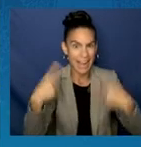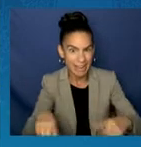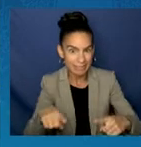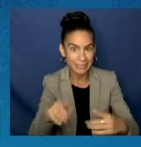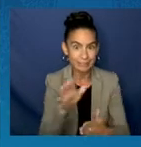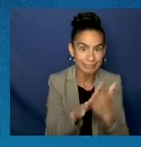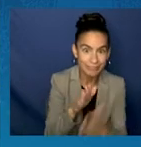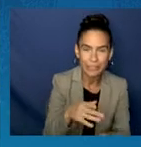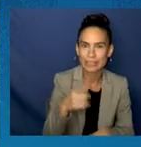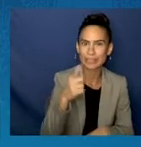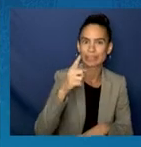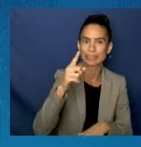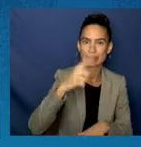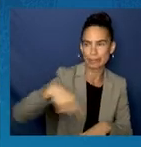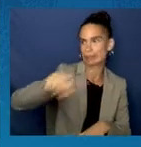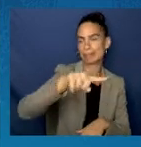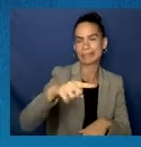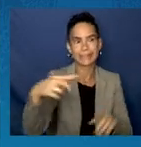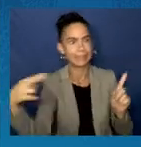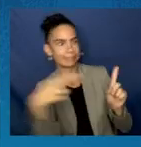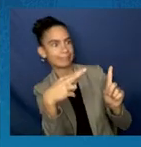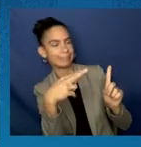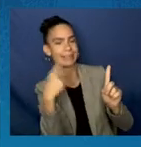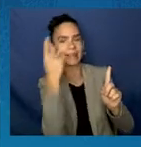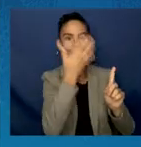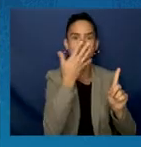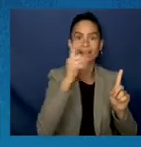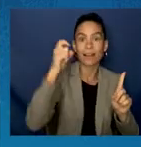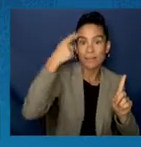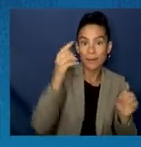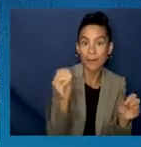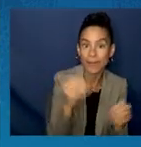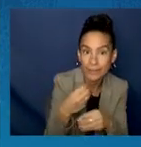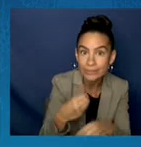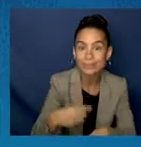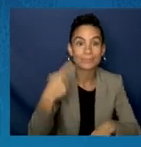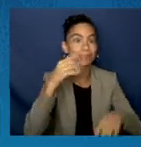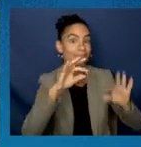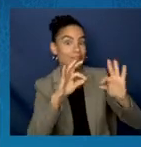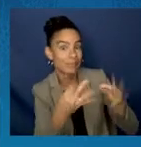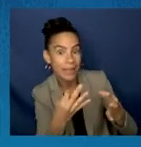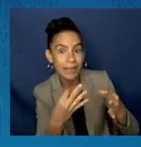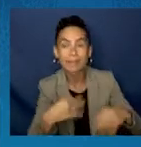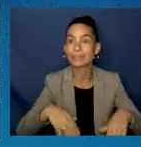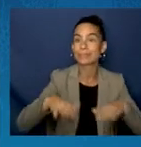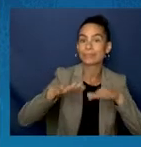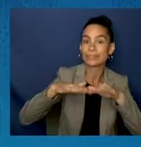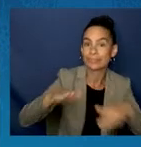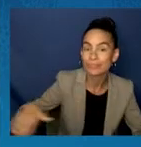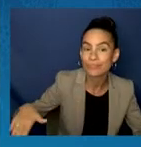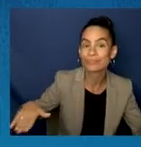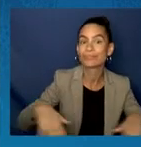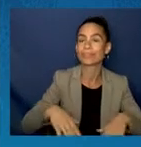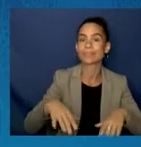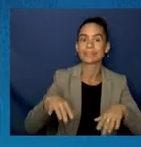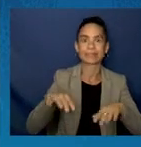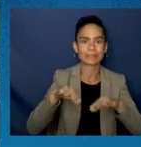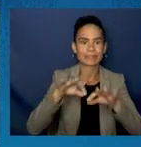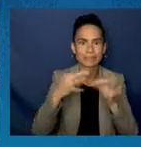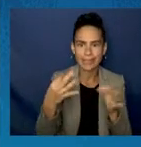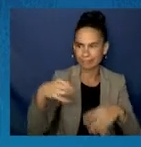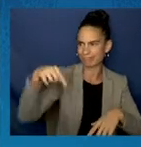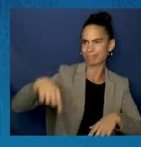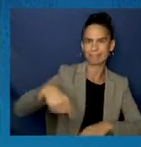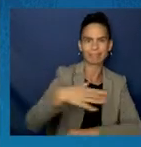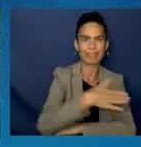the families, for the children, for the people of our country, and you make things work. You pull it together, and during the course of this